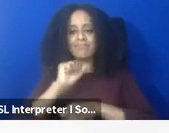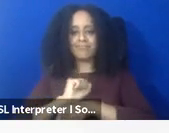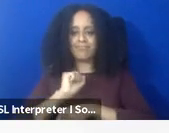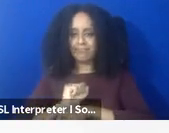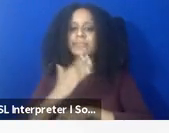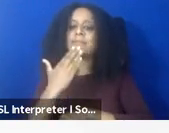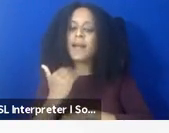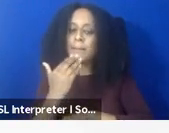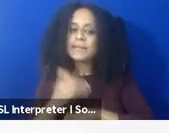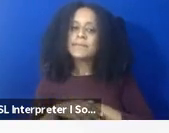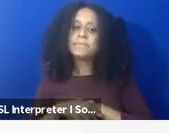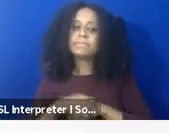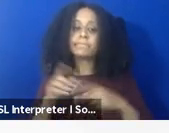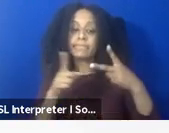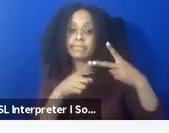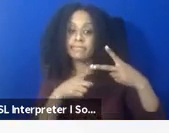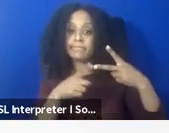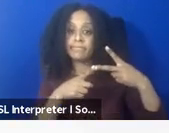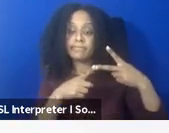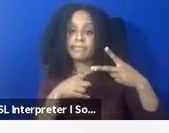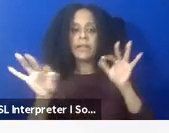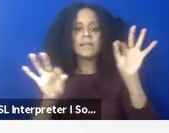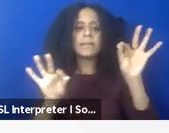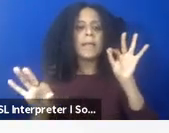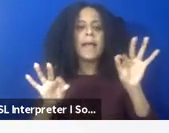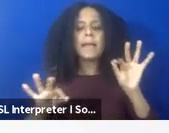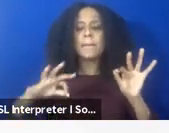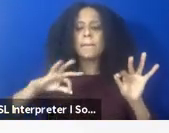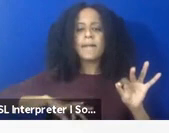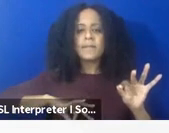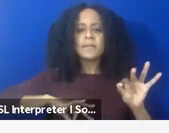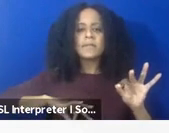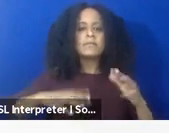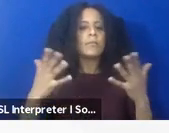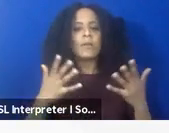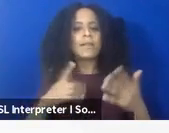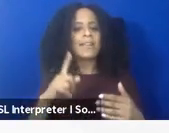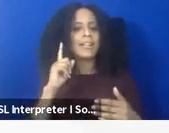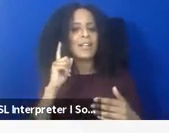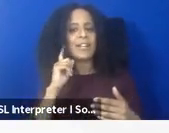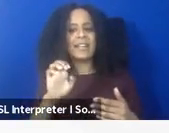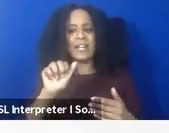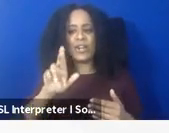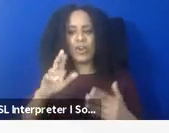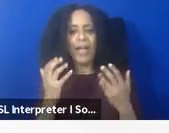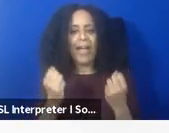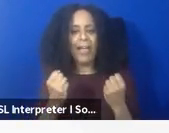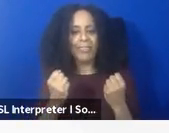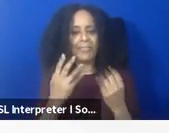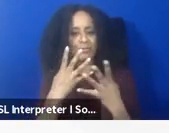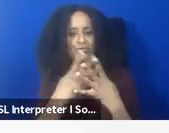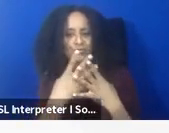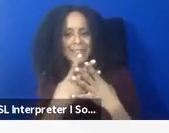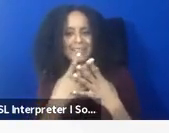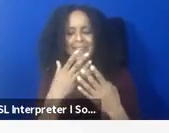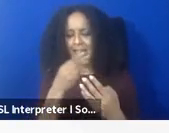diabetes. Second, to explain the benefits of regular ear health screenings and education for people